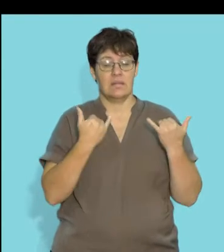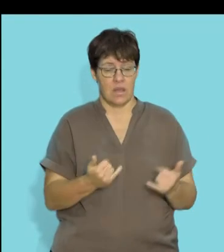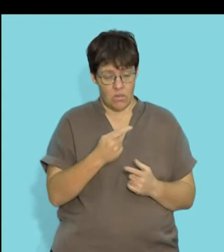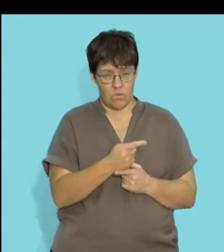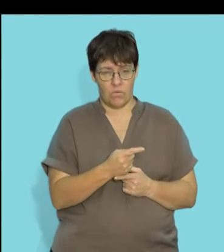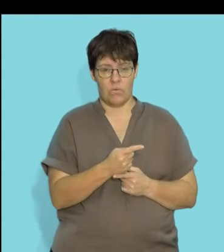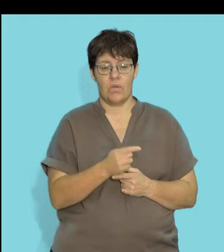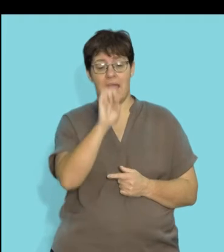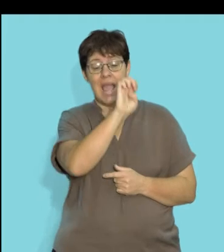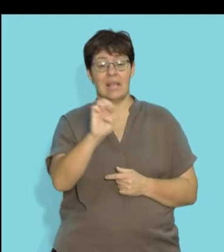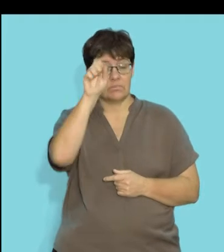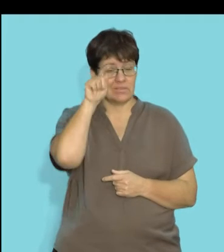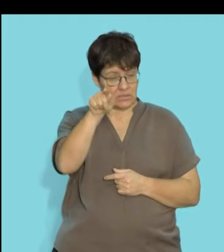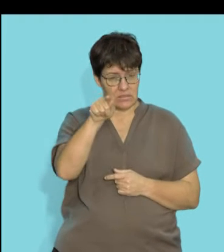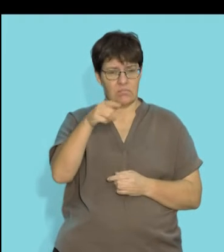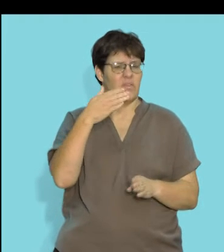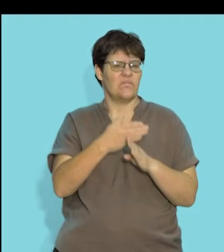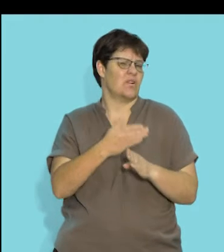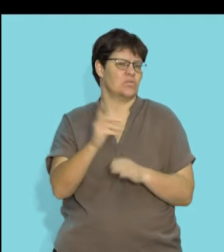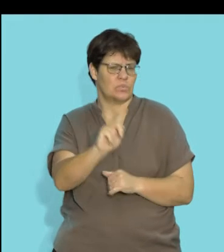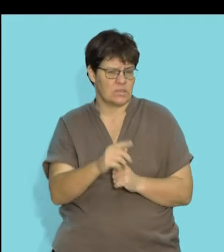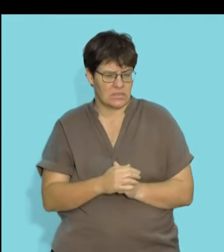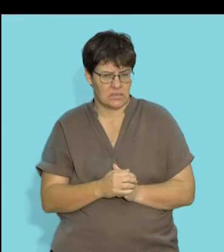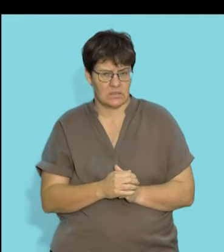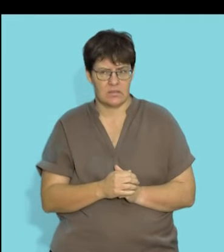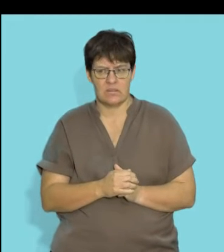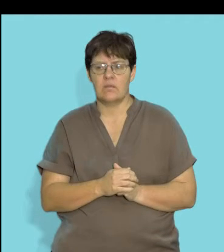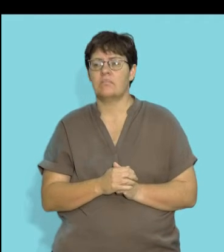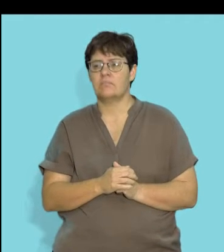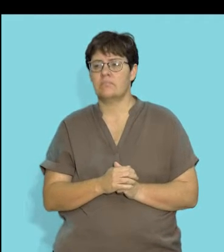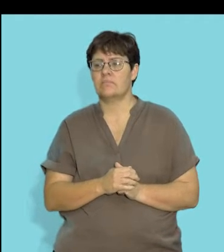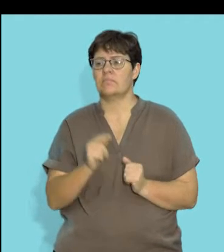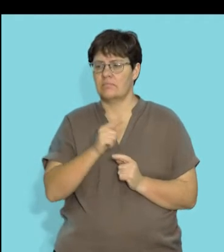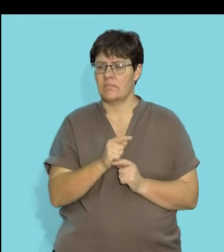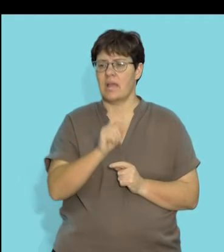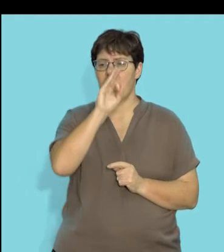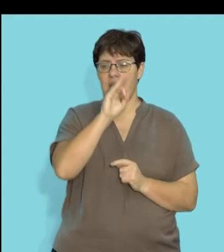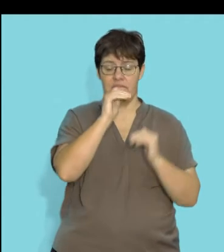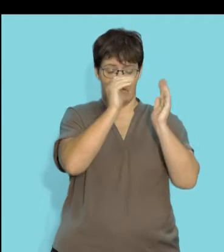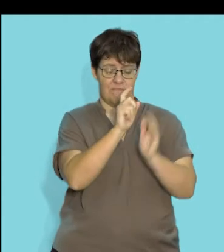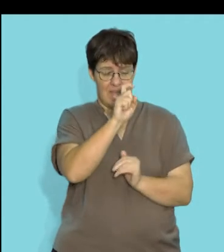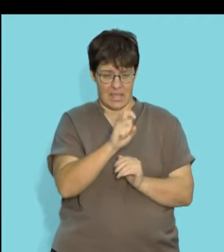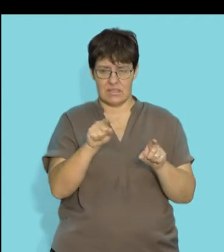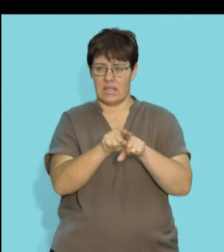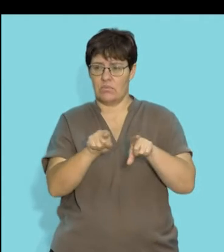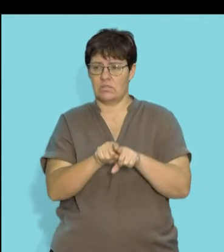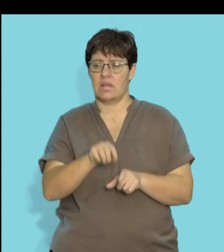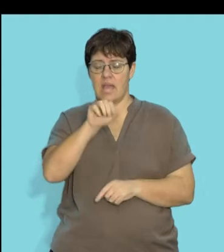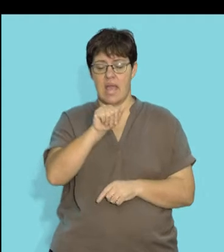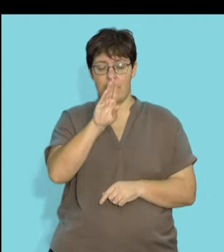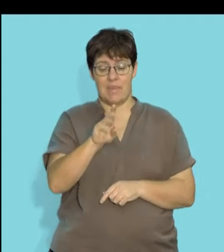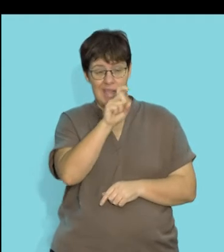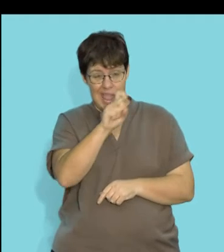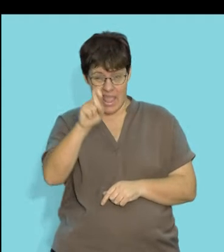Now, an exponential function will be a function of the form f of x is equals to